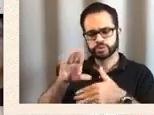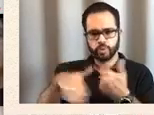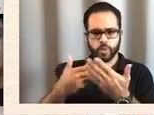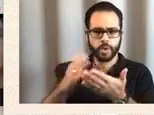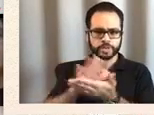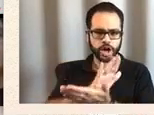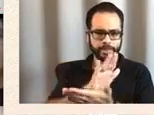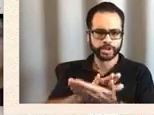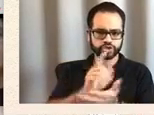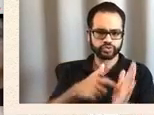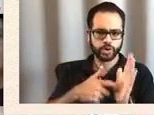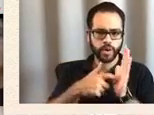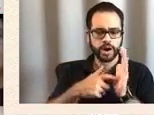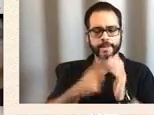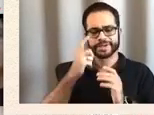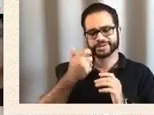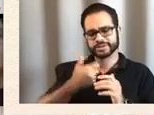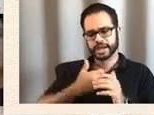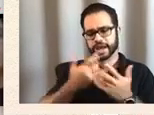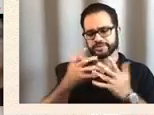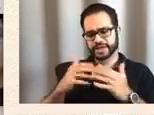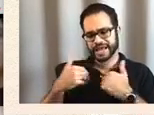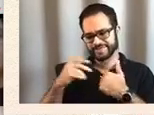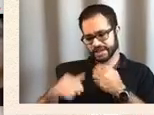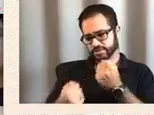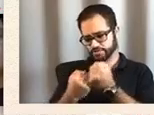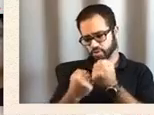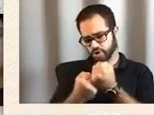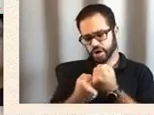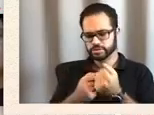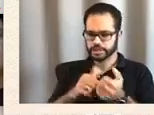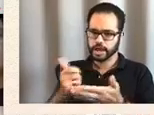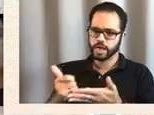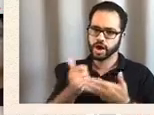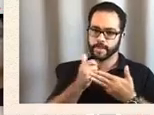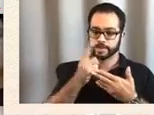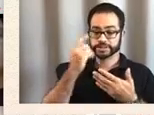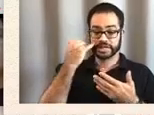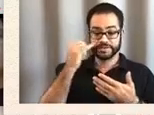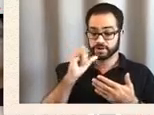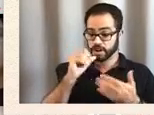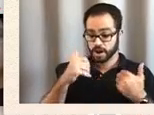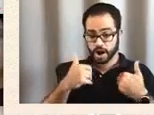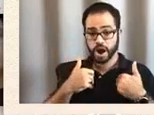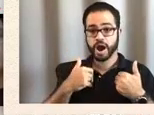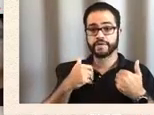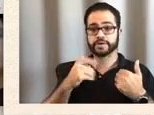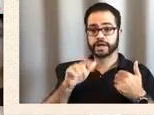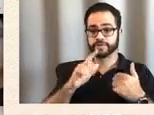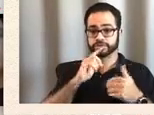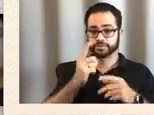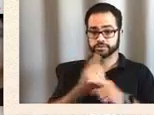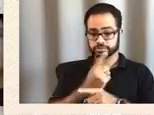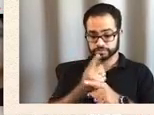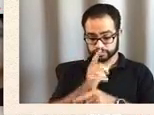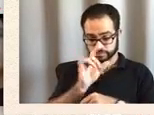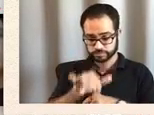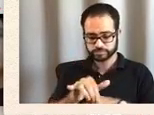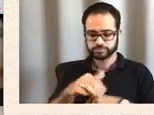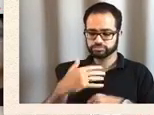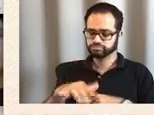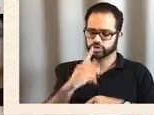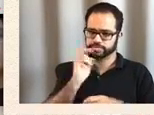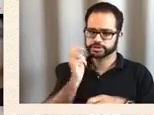and because I had that support going in, it was helpful. Because my mom and I had not really dealt with the formal accommodation process before,